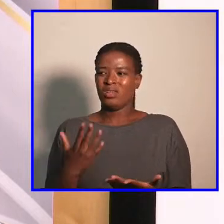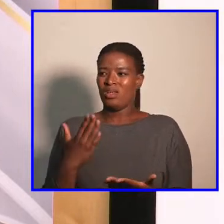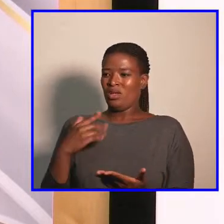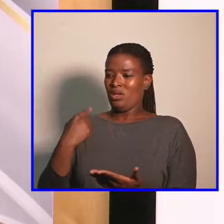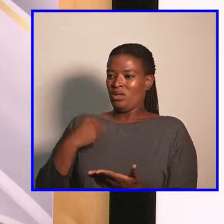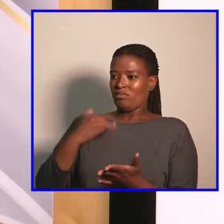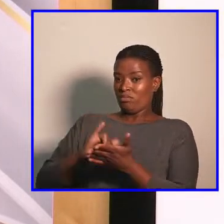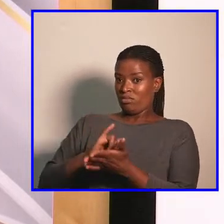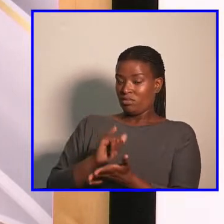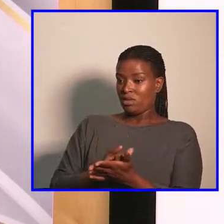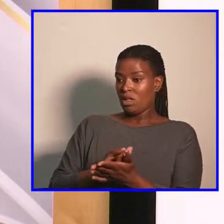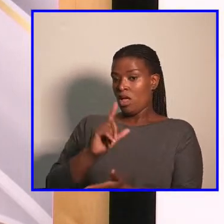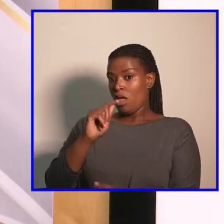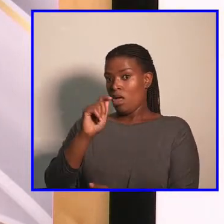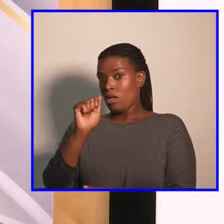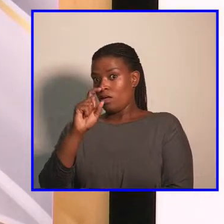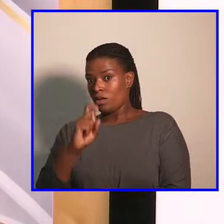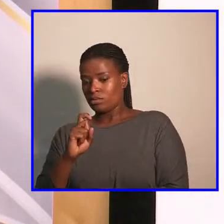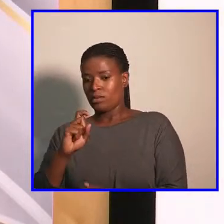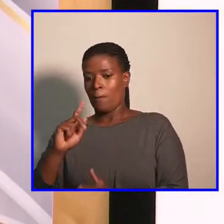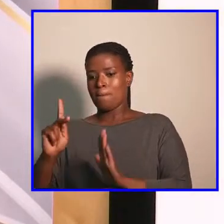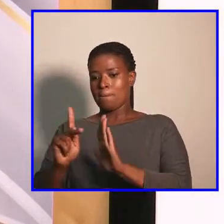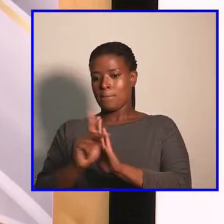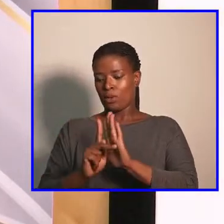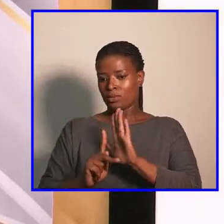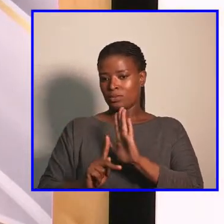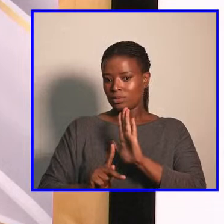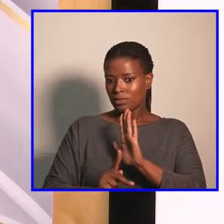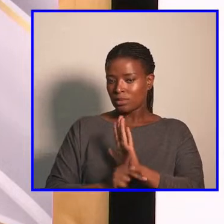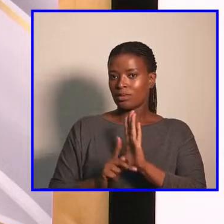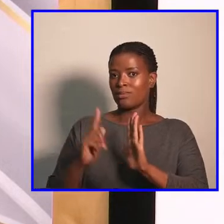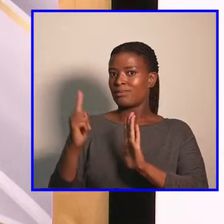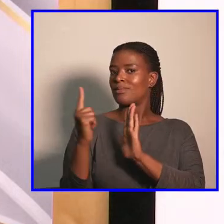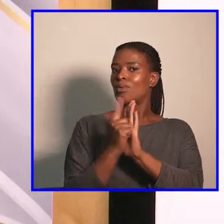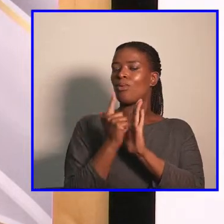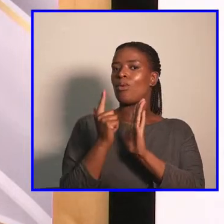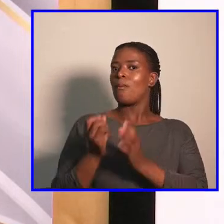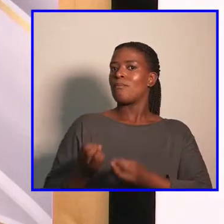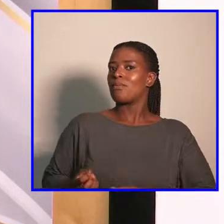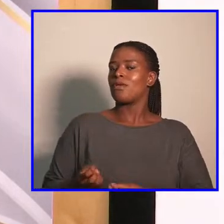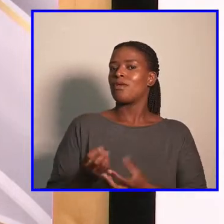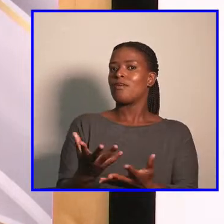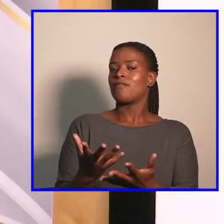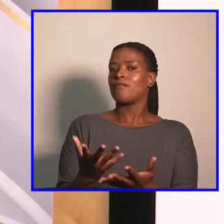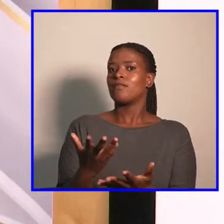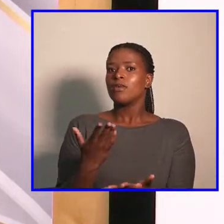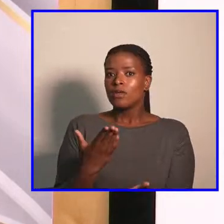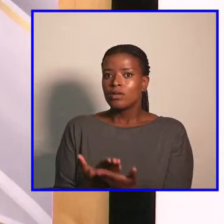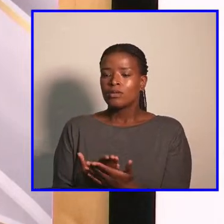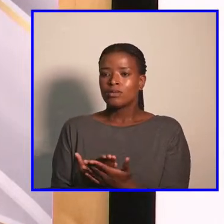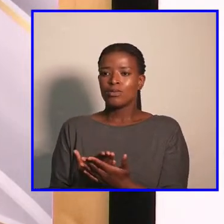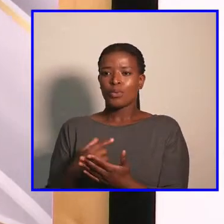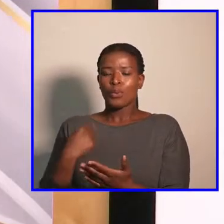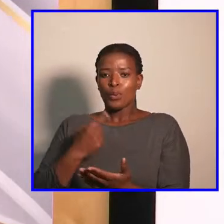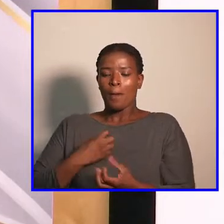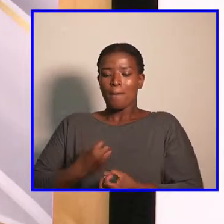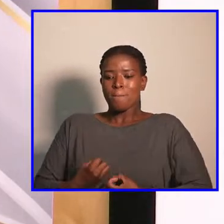that tax policy is transformed into tax aspiration, but we